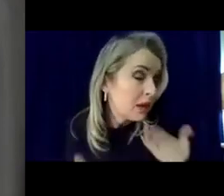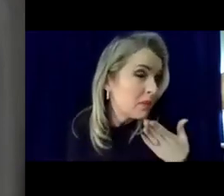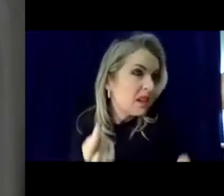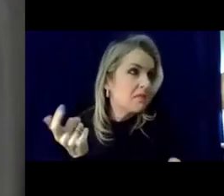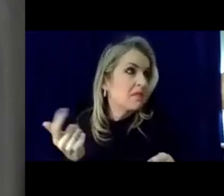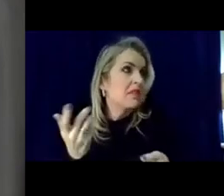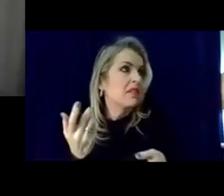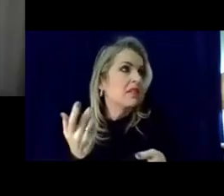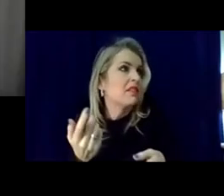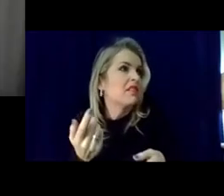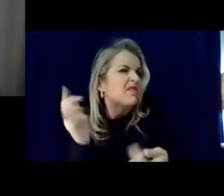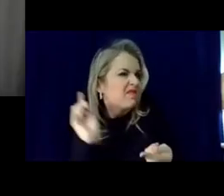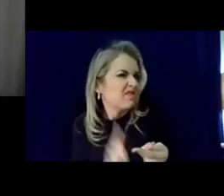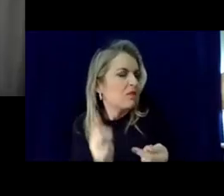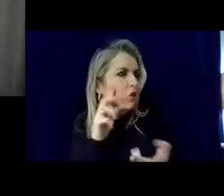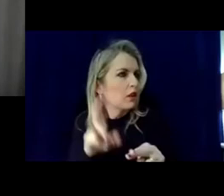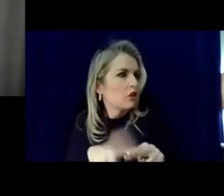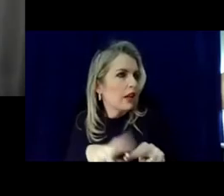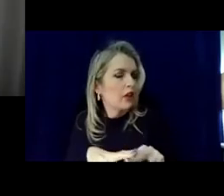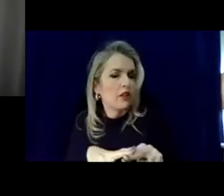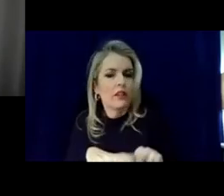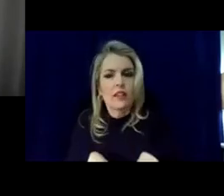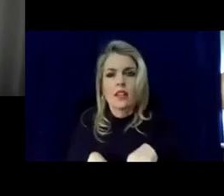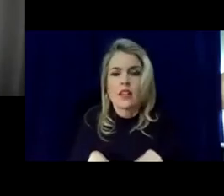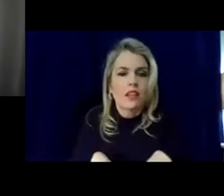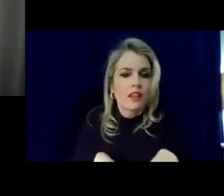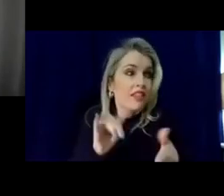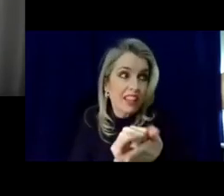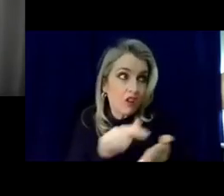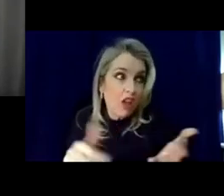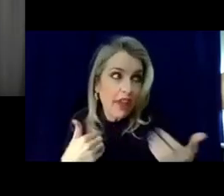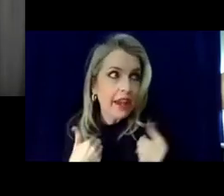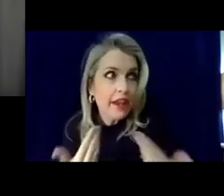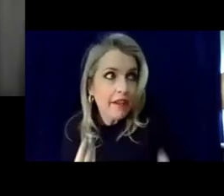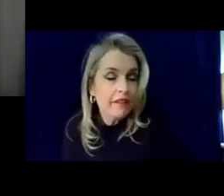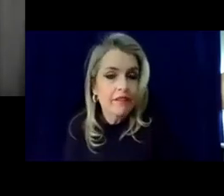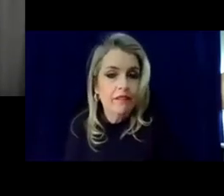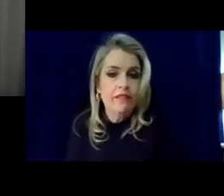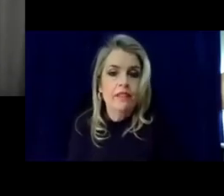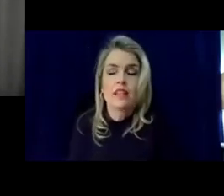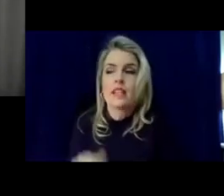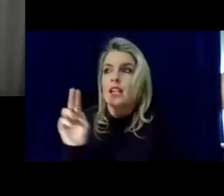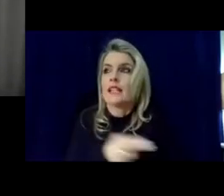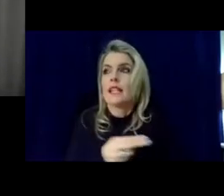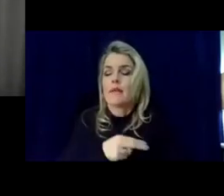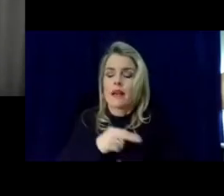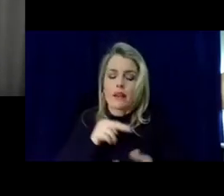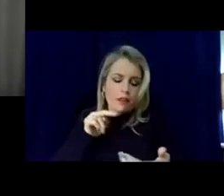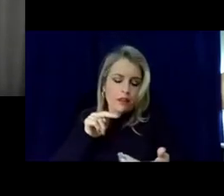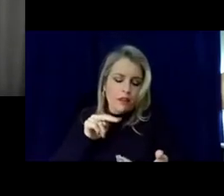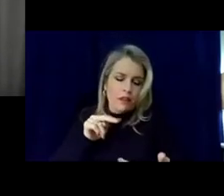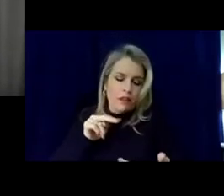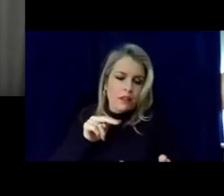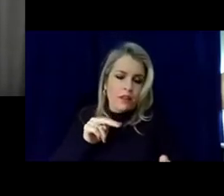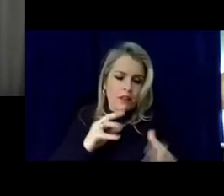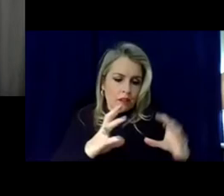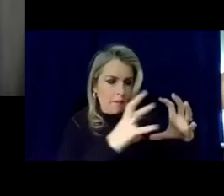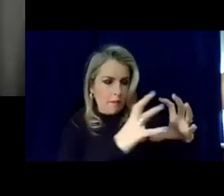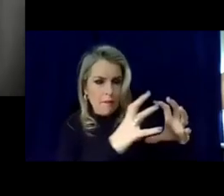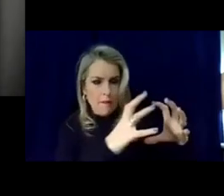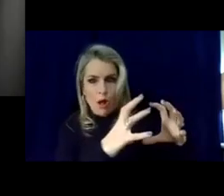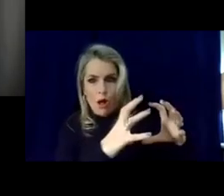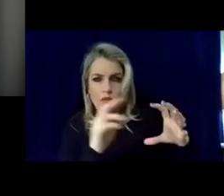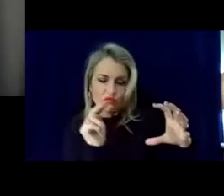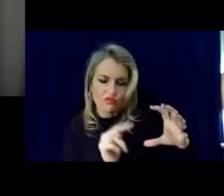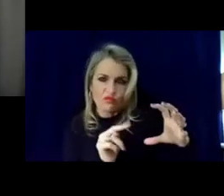chair. Look, that's all I got. Nima glances down again at the garish crystal ball. The king is